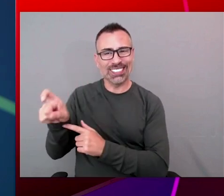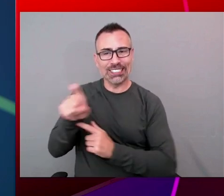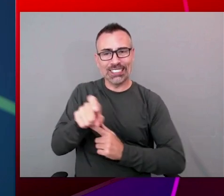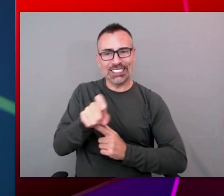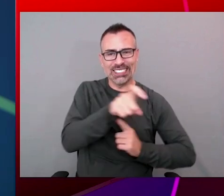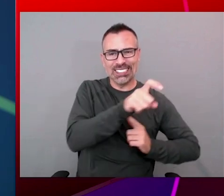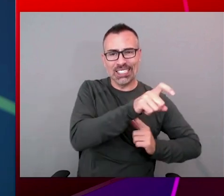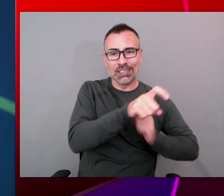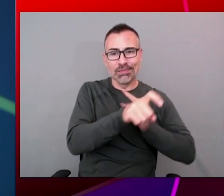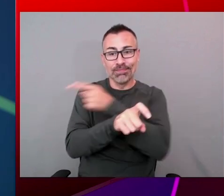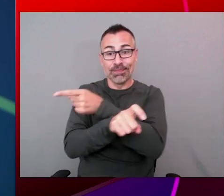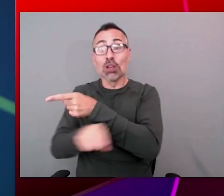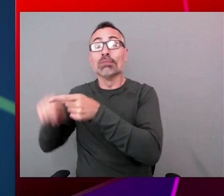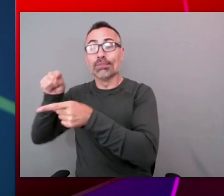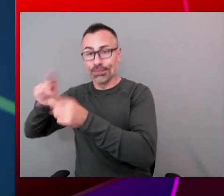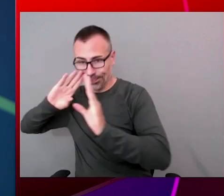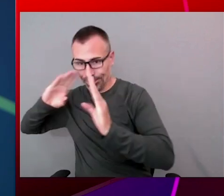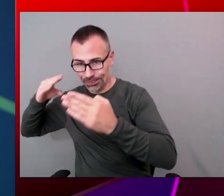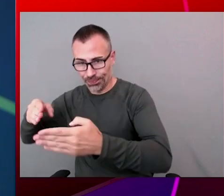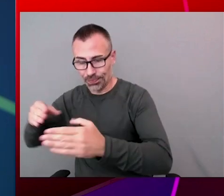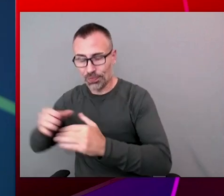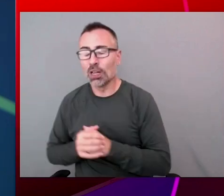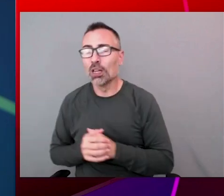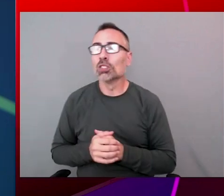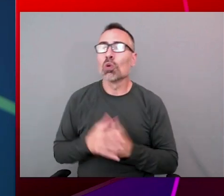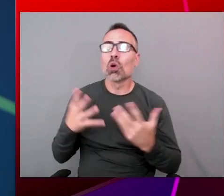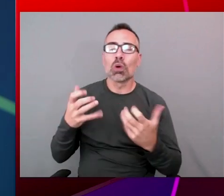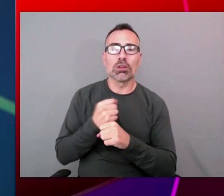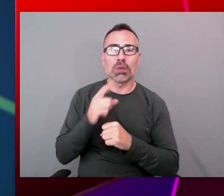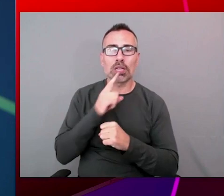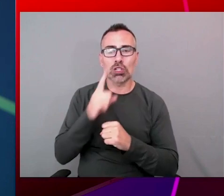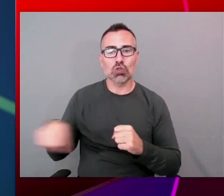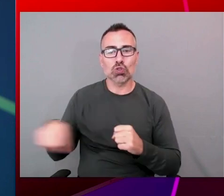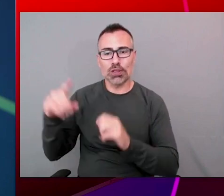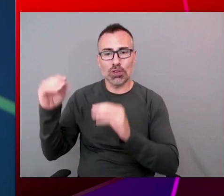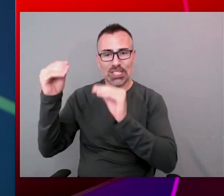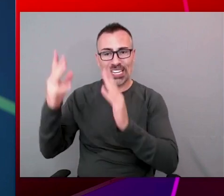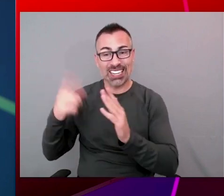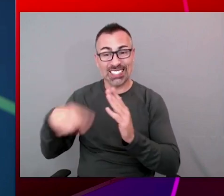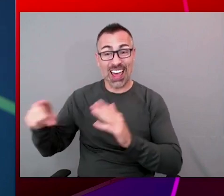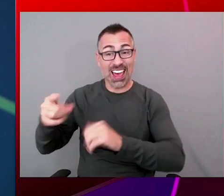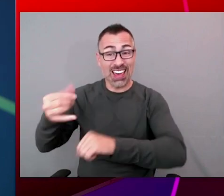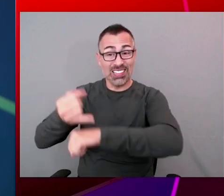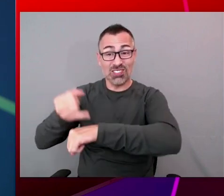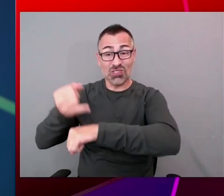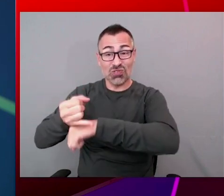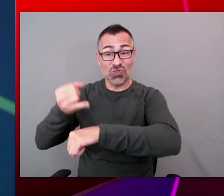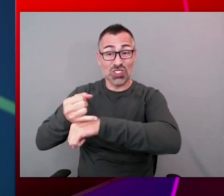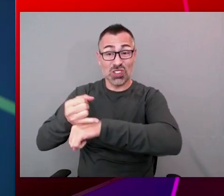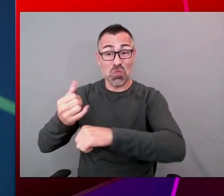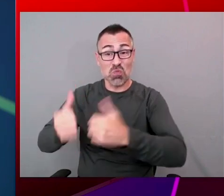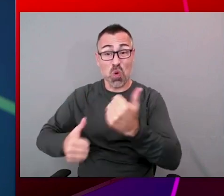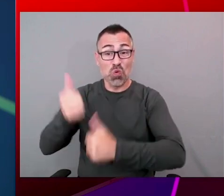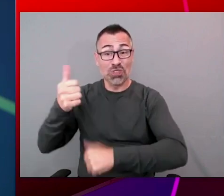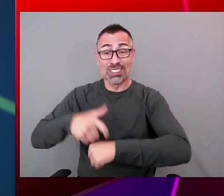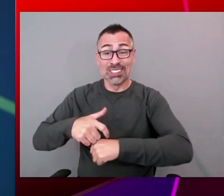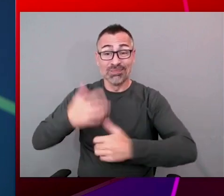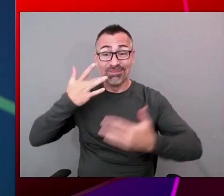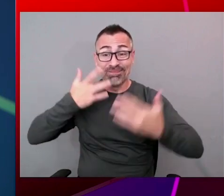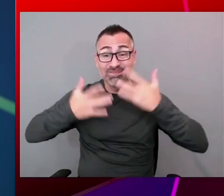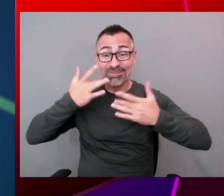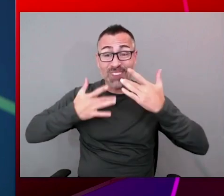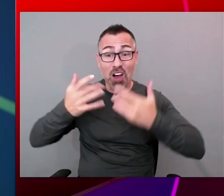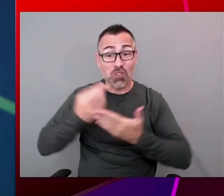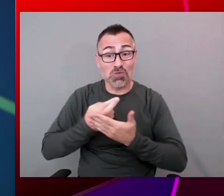that we are enabling educators at institutions that don't normally get the resources that